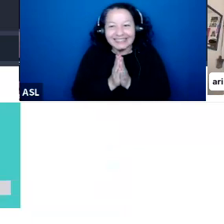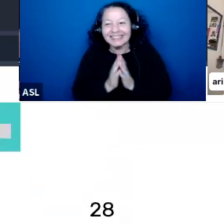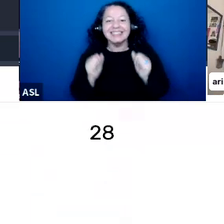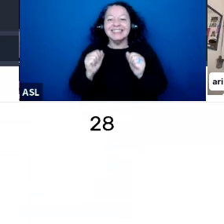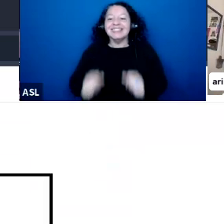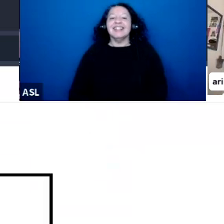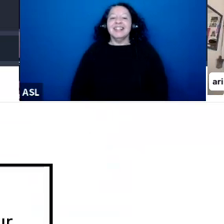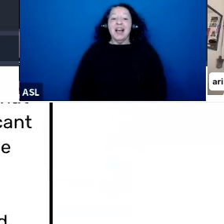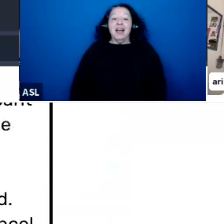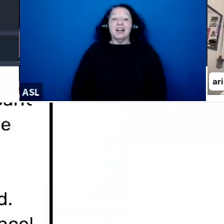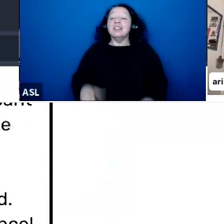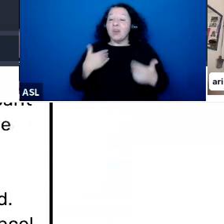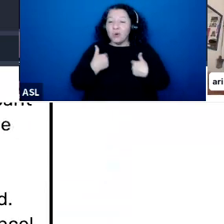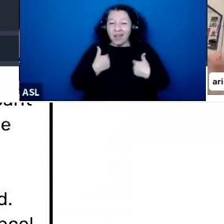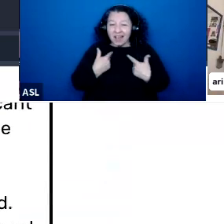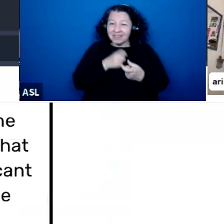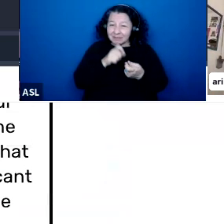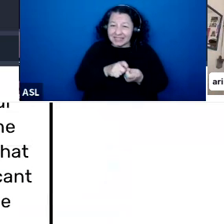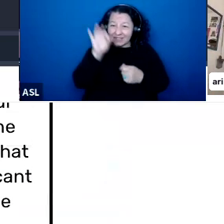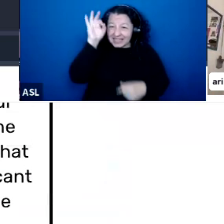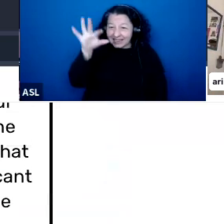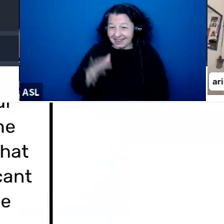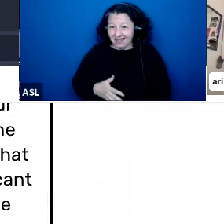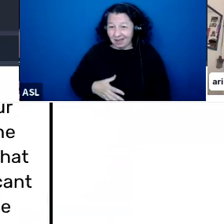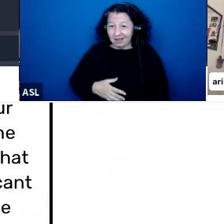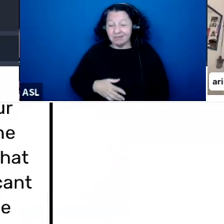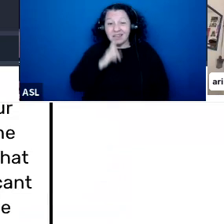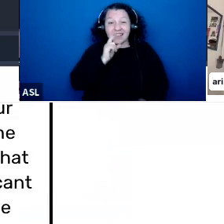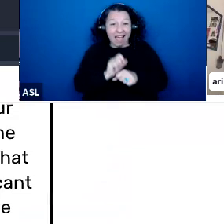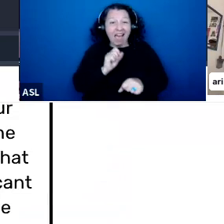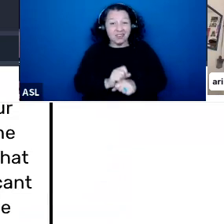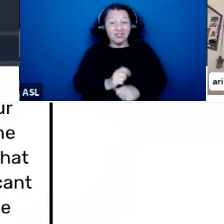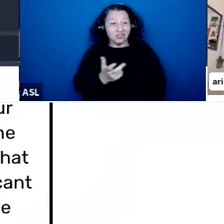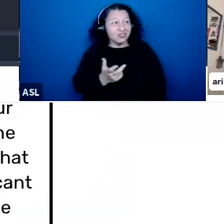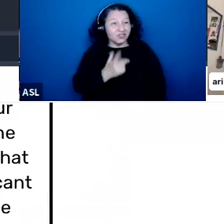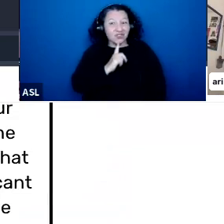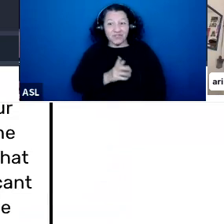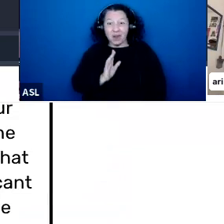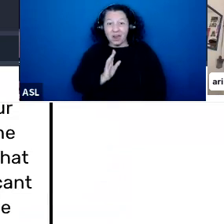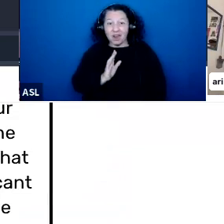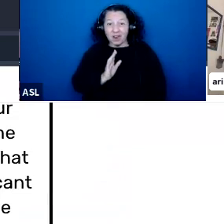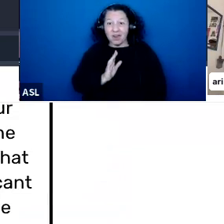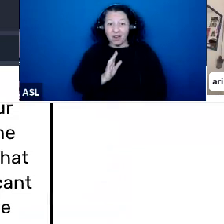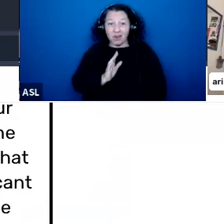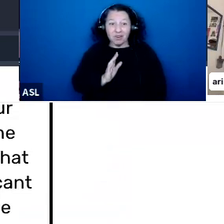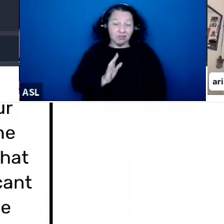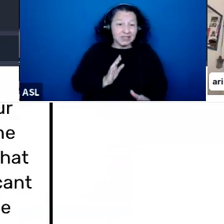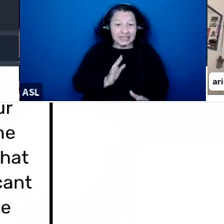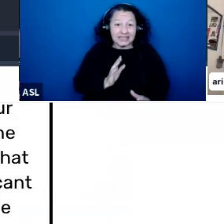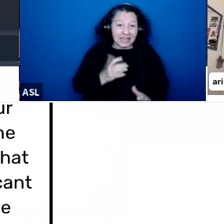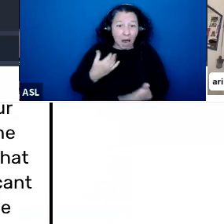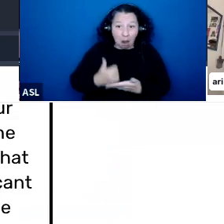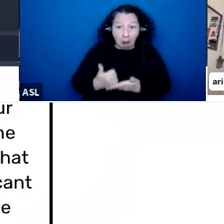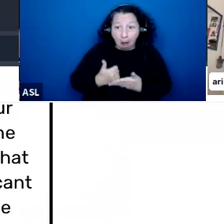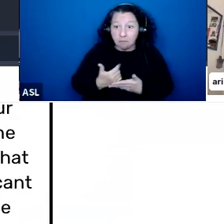more. Yeah, so you have specific tips that are actually very doable. What you can